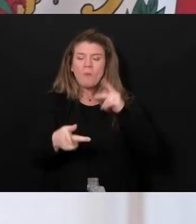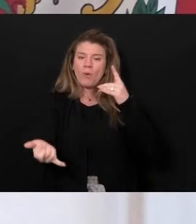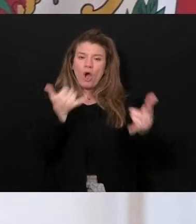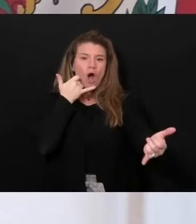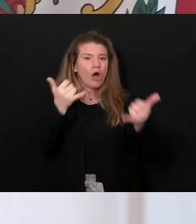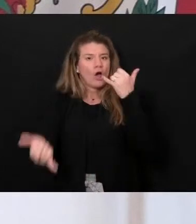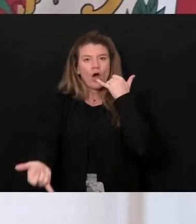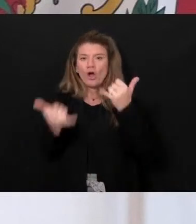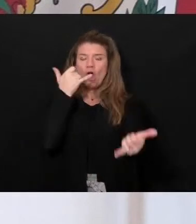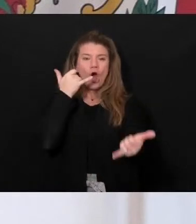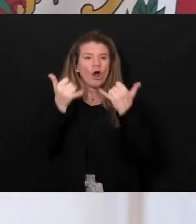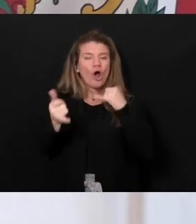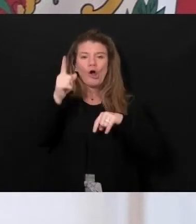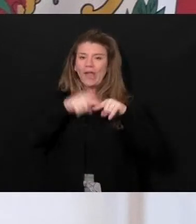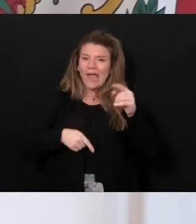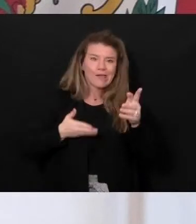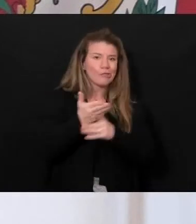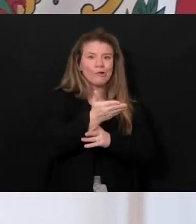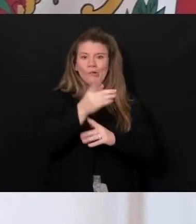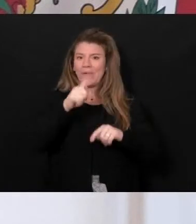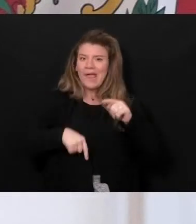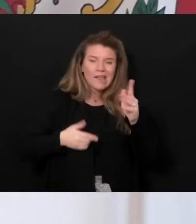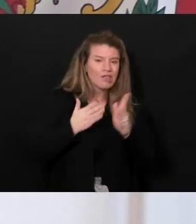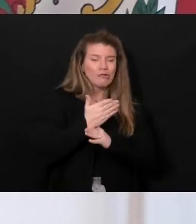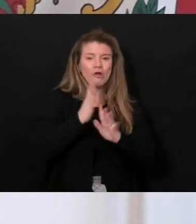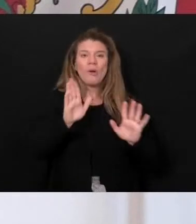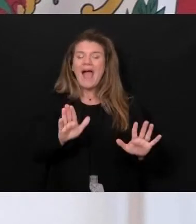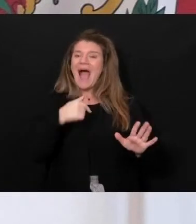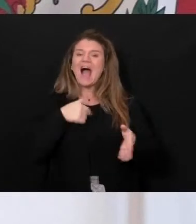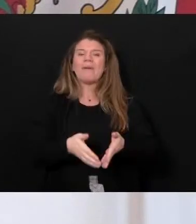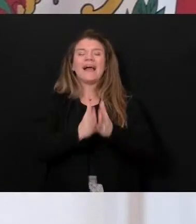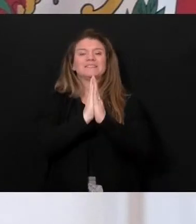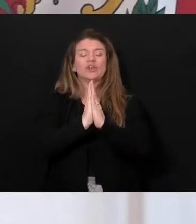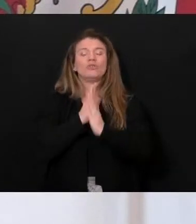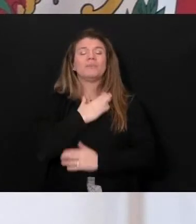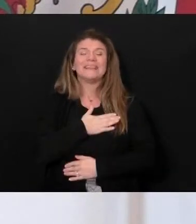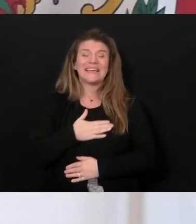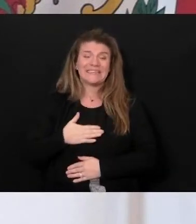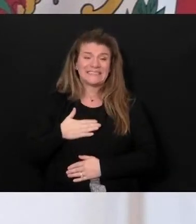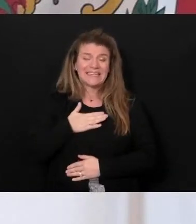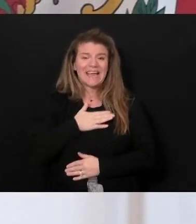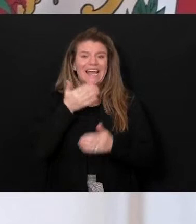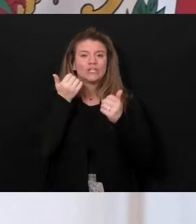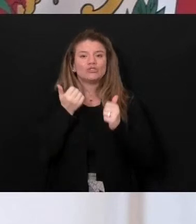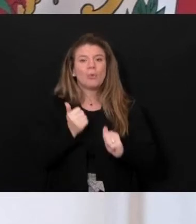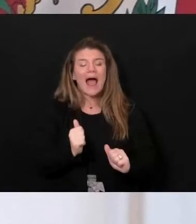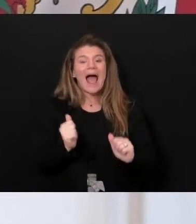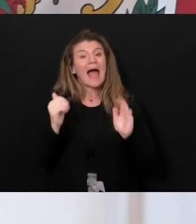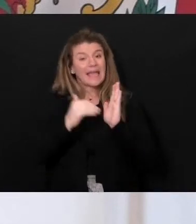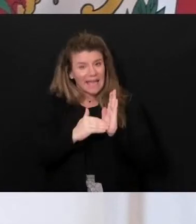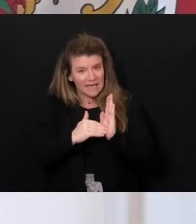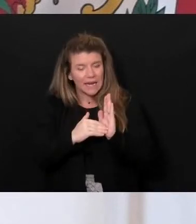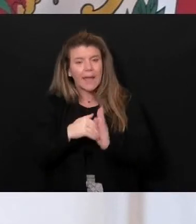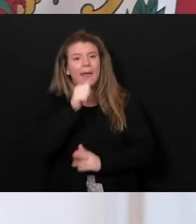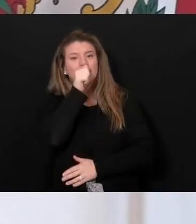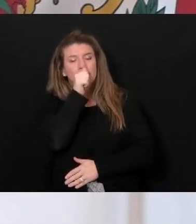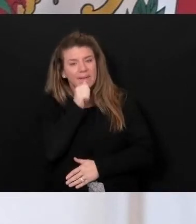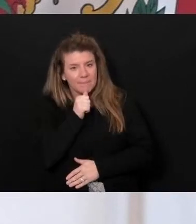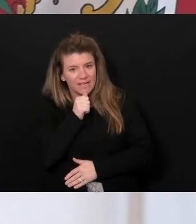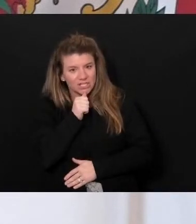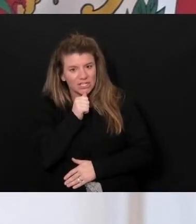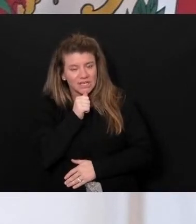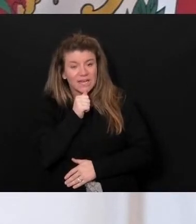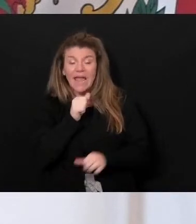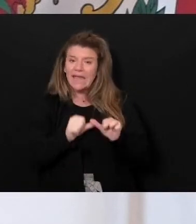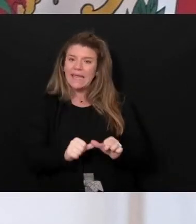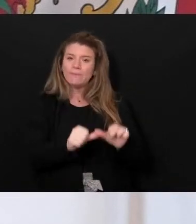crazy and can't get through and everything, and I just ask you just again to try to be as patient as you possibly can, be